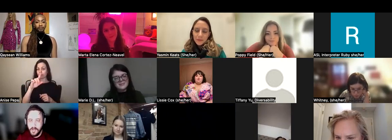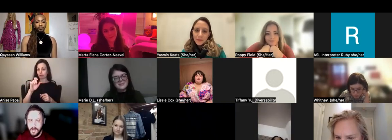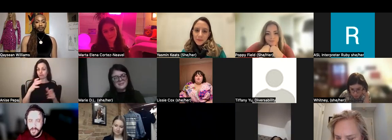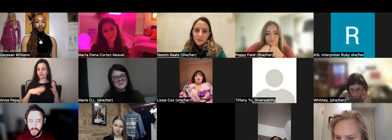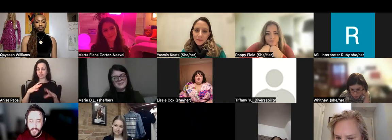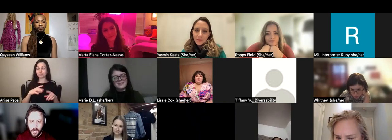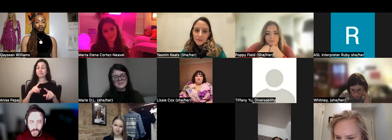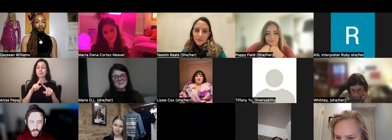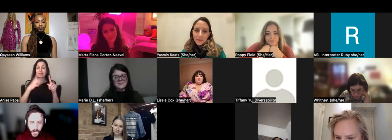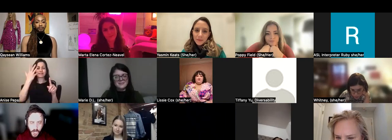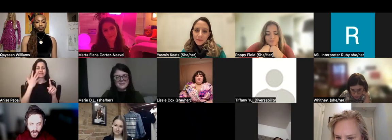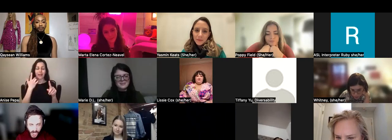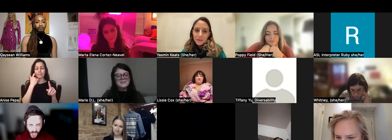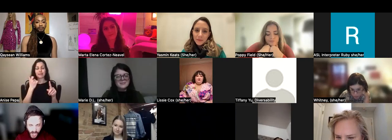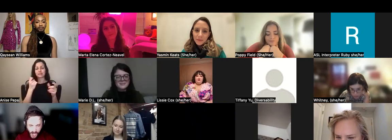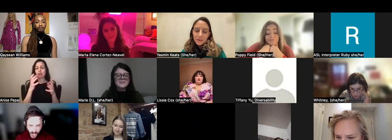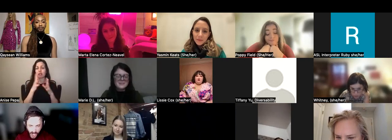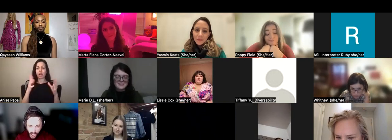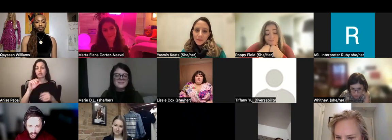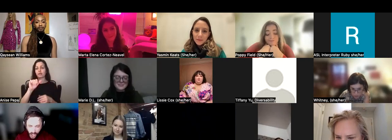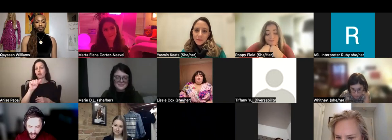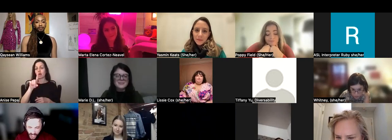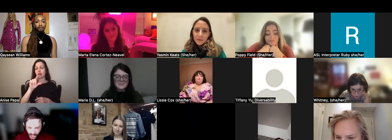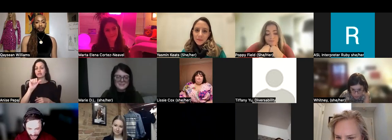fashion still doesn't come in plus sizes.